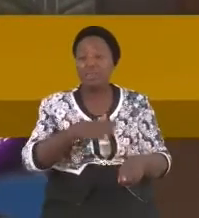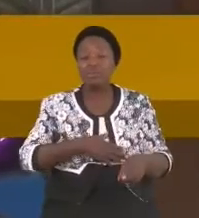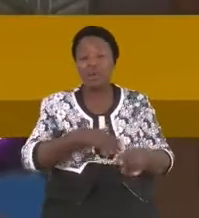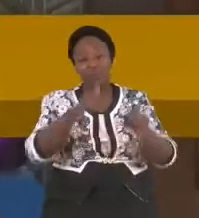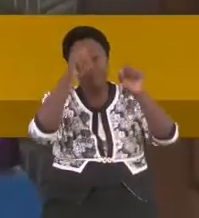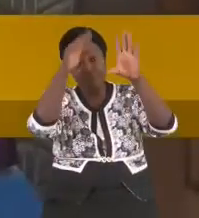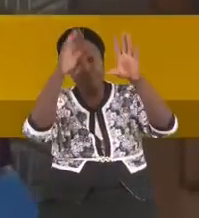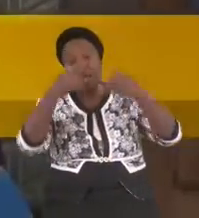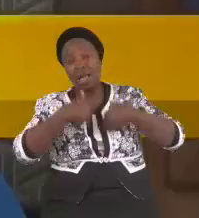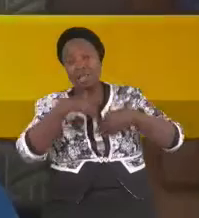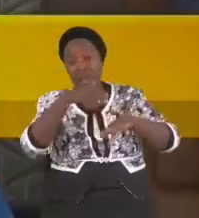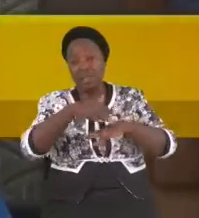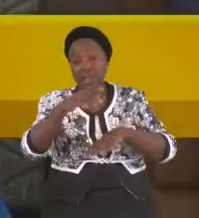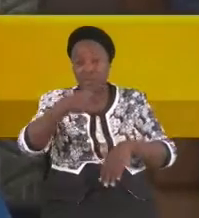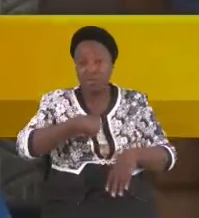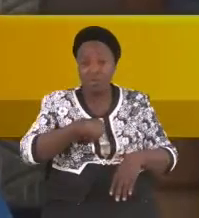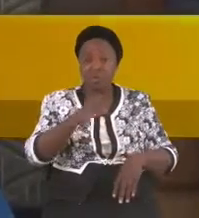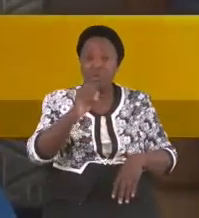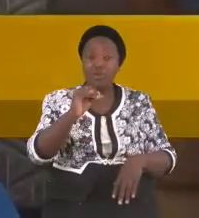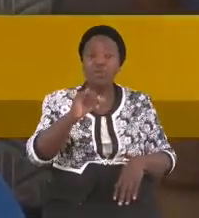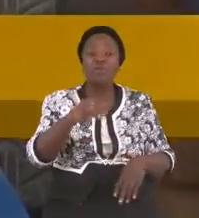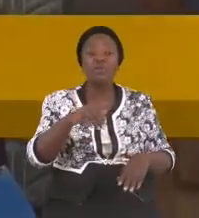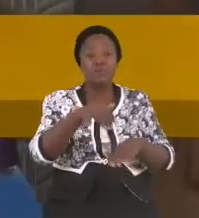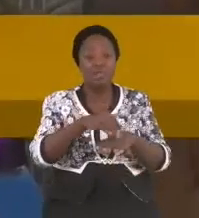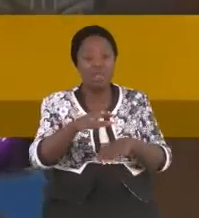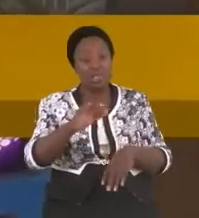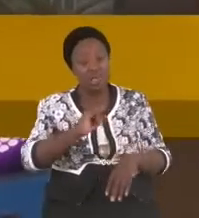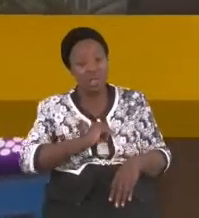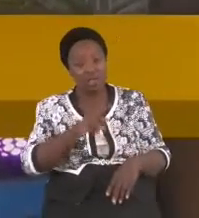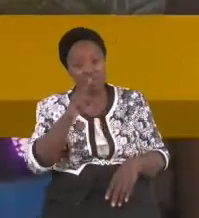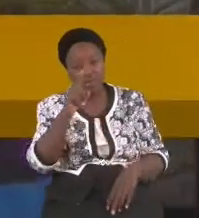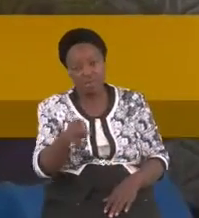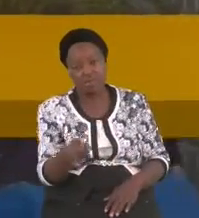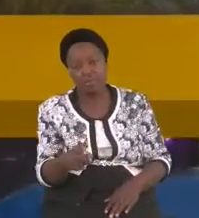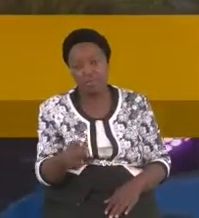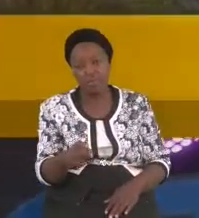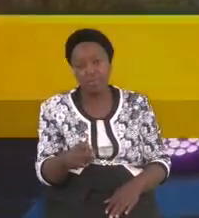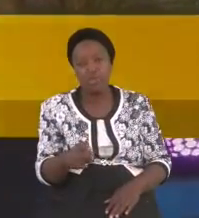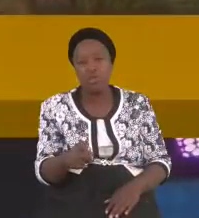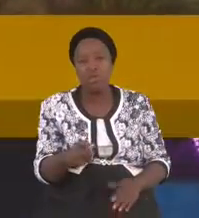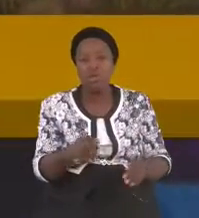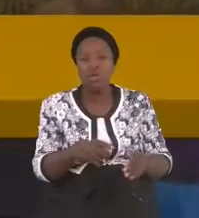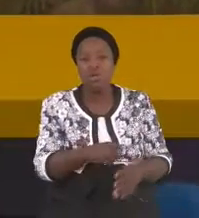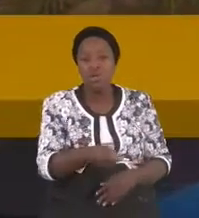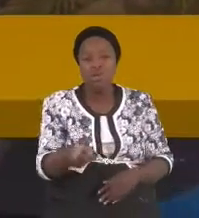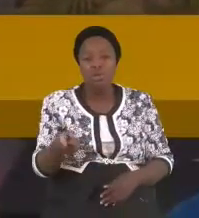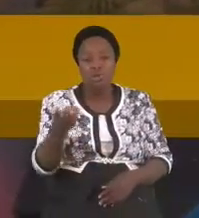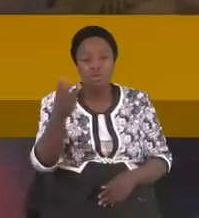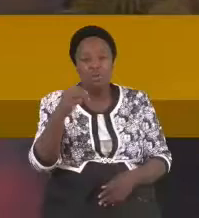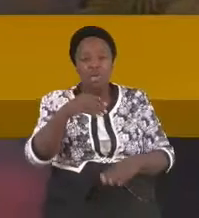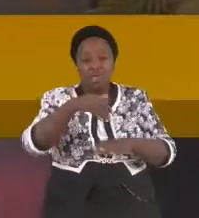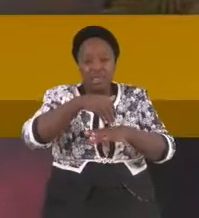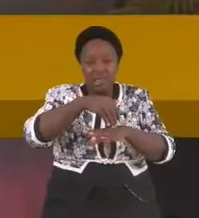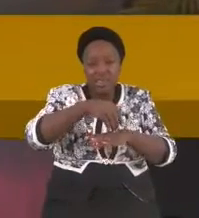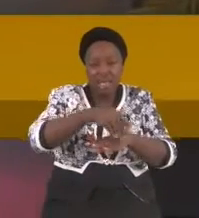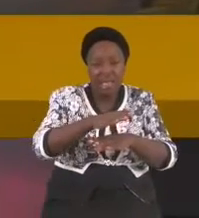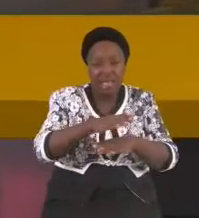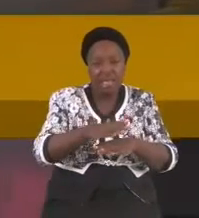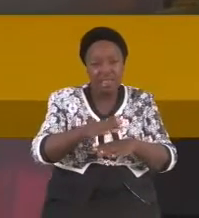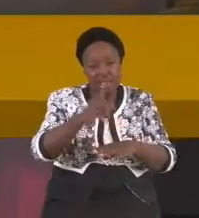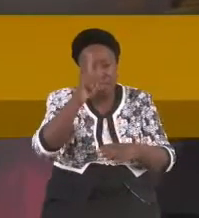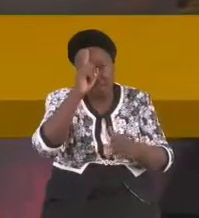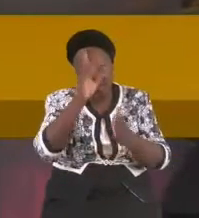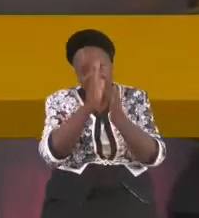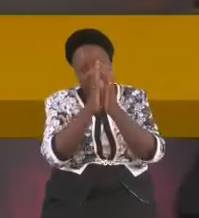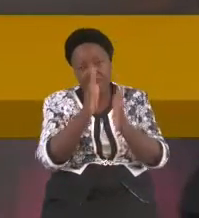me even so said are you those were sage says saints says to